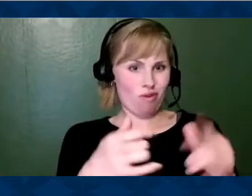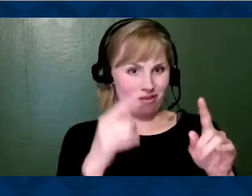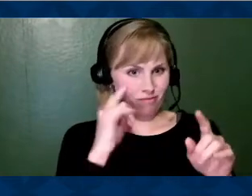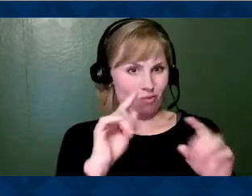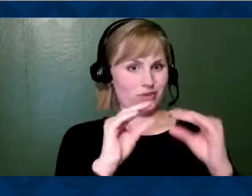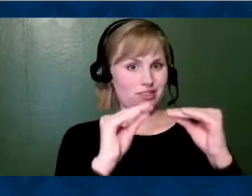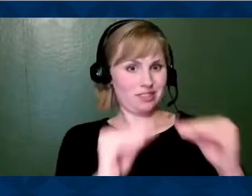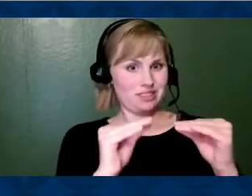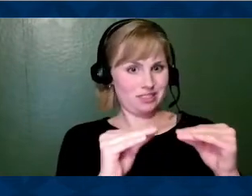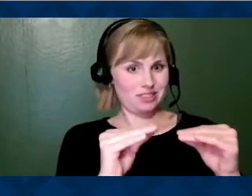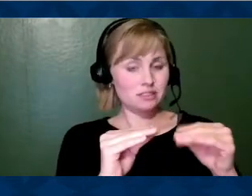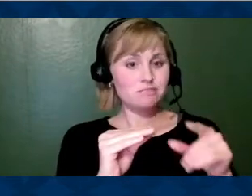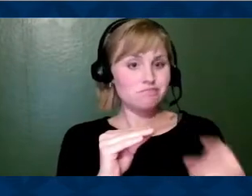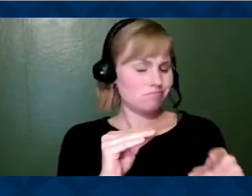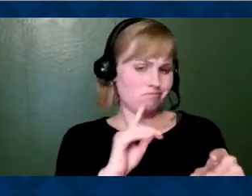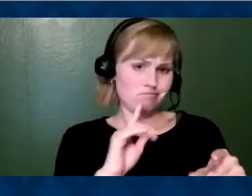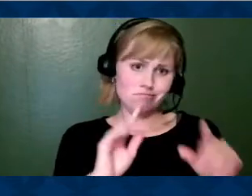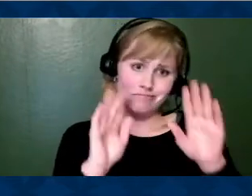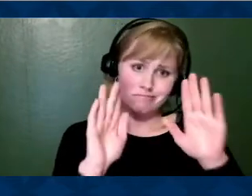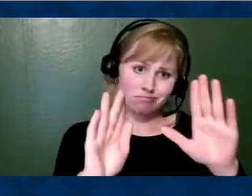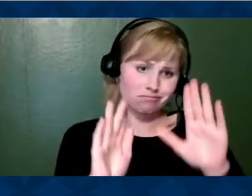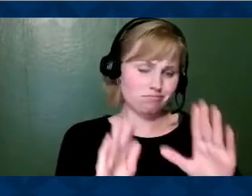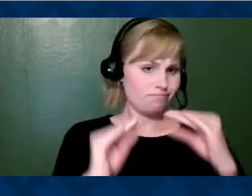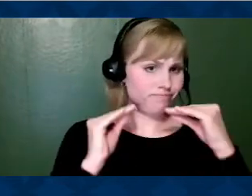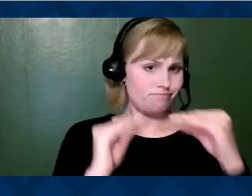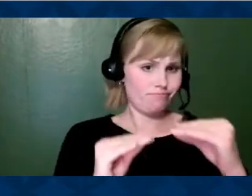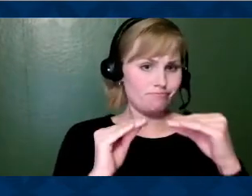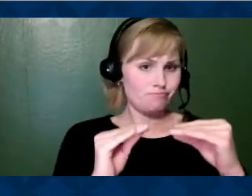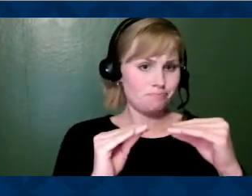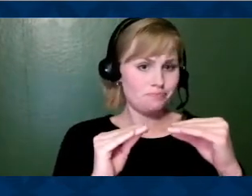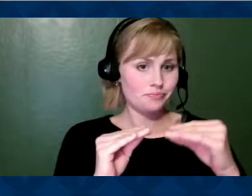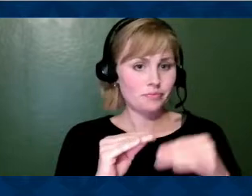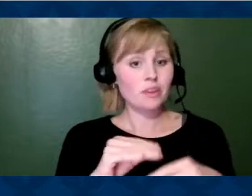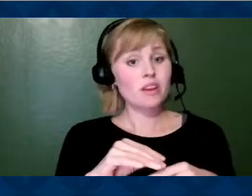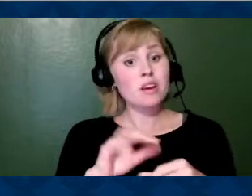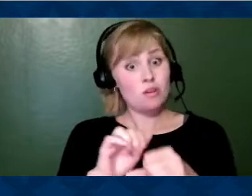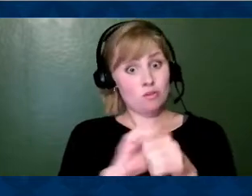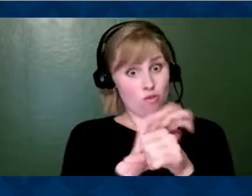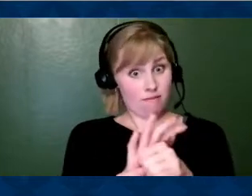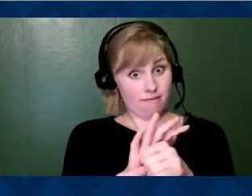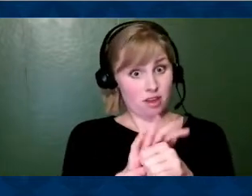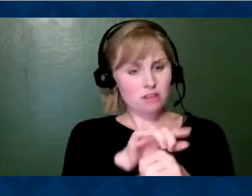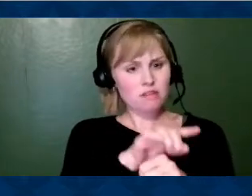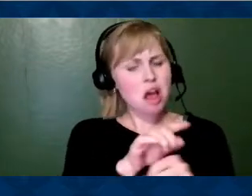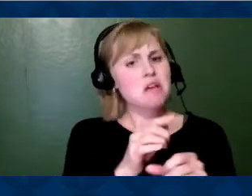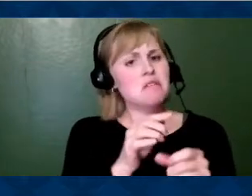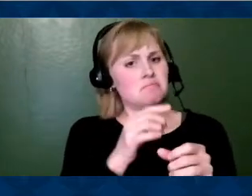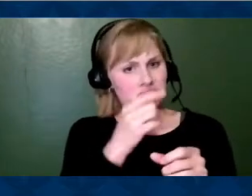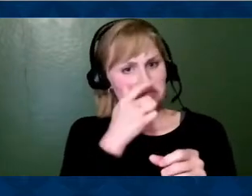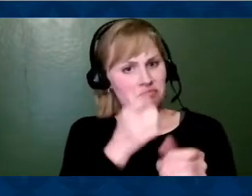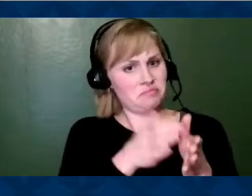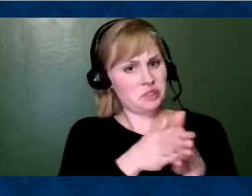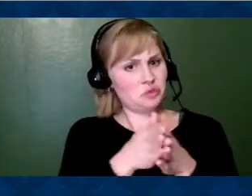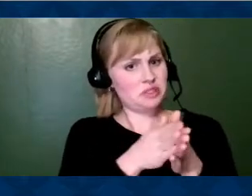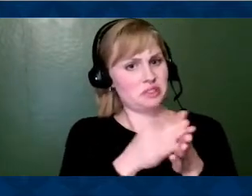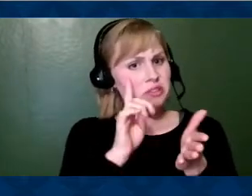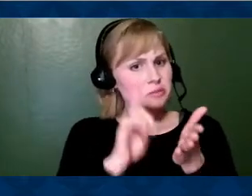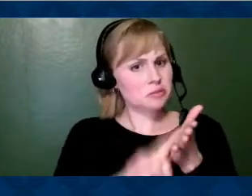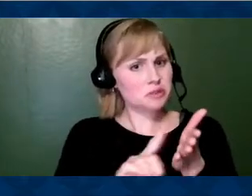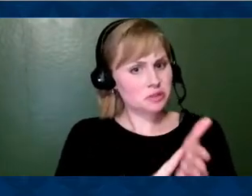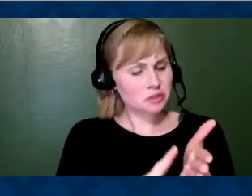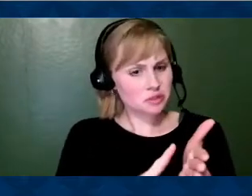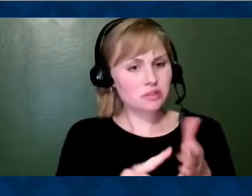recently, she's been doing some very interesting work with respect to the pandemic. She has a longstanding interest in